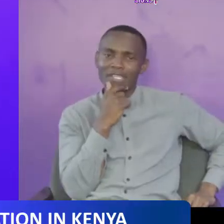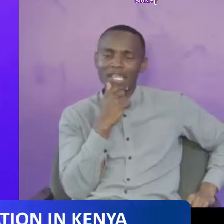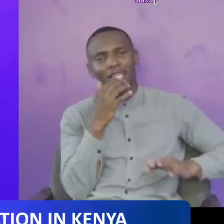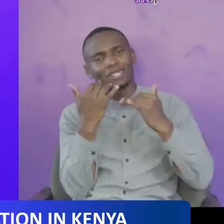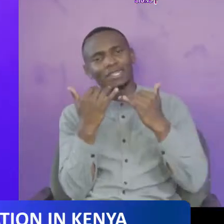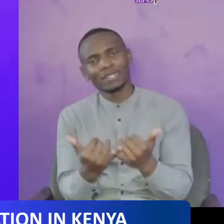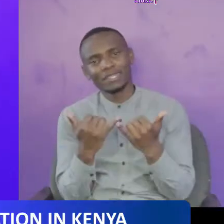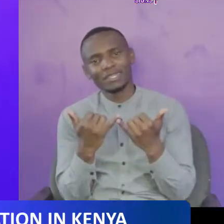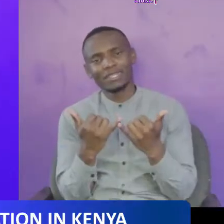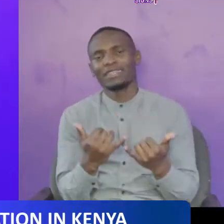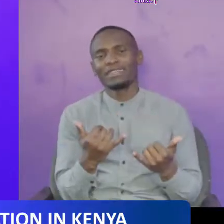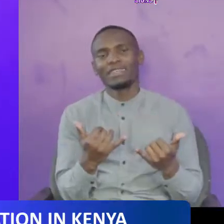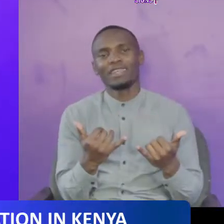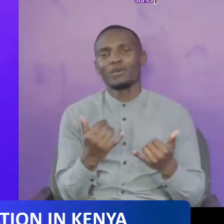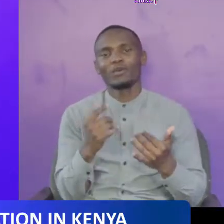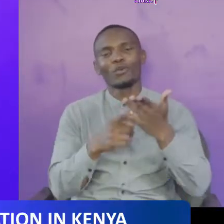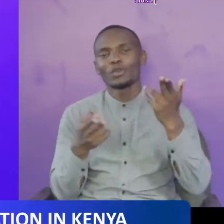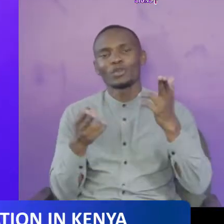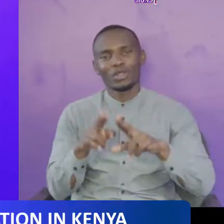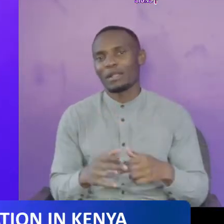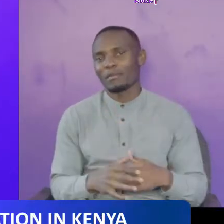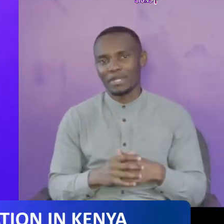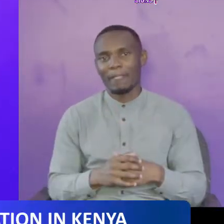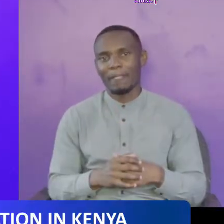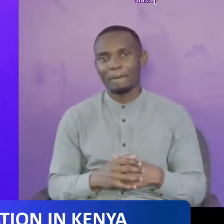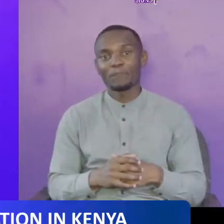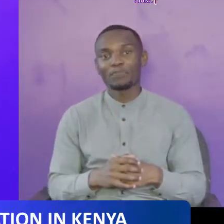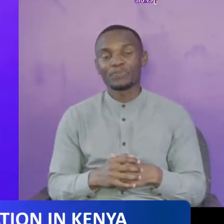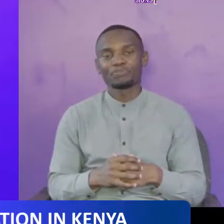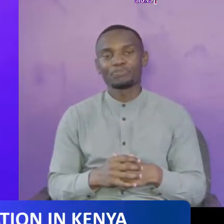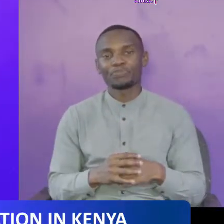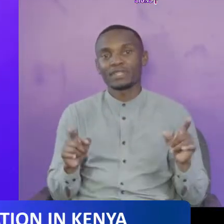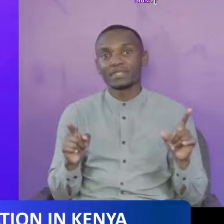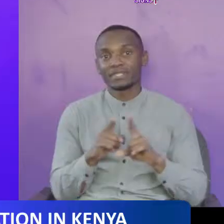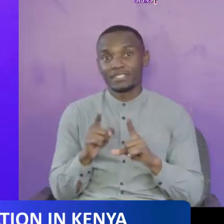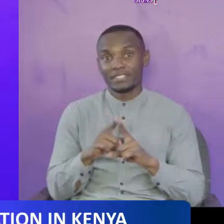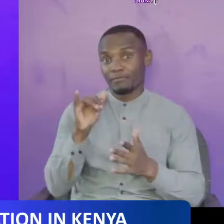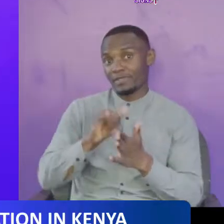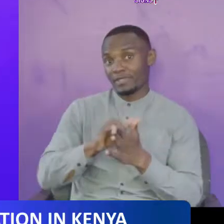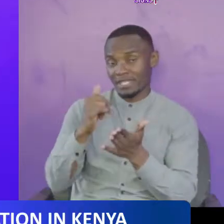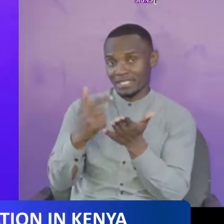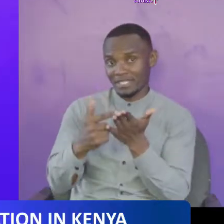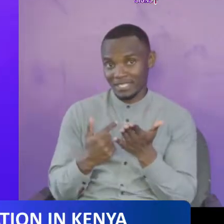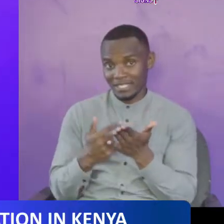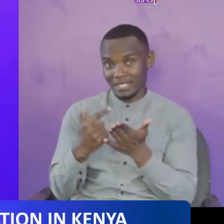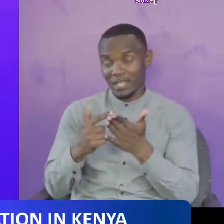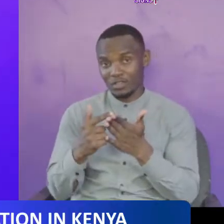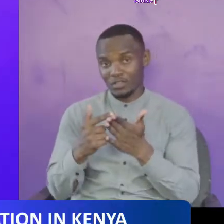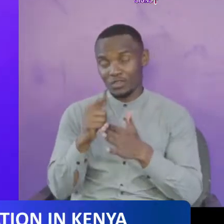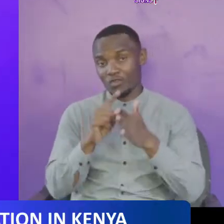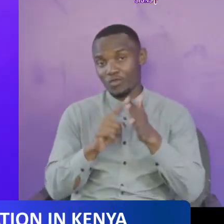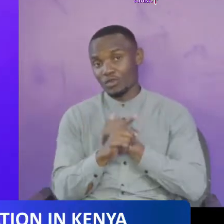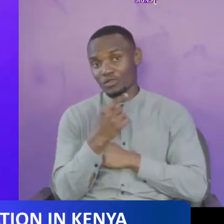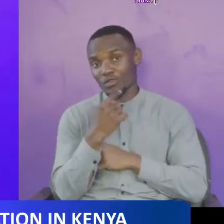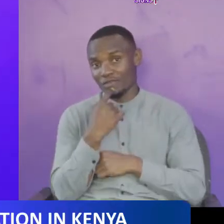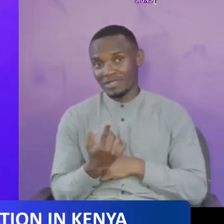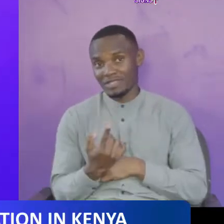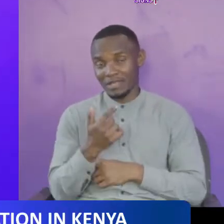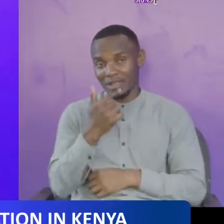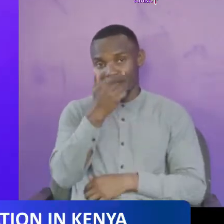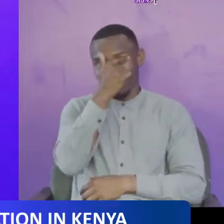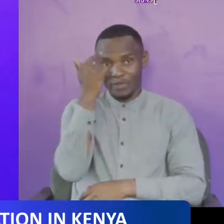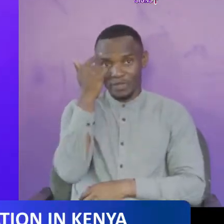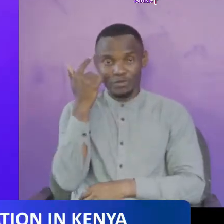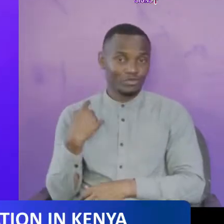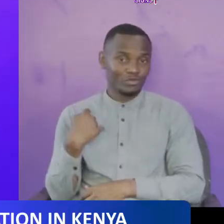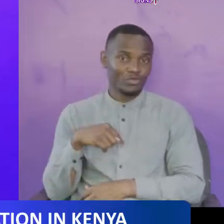them? And it's in the discussion of what now you've come up with. Because we are not avoiding seeing